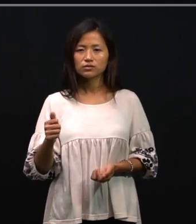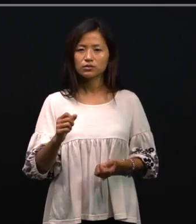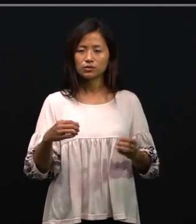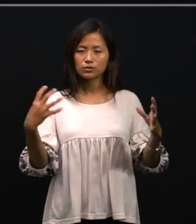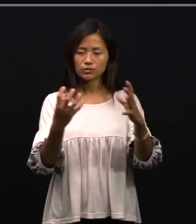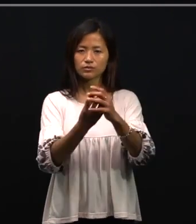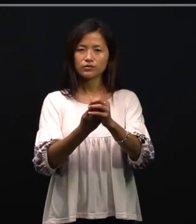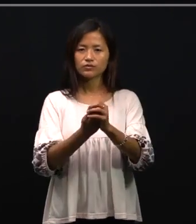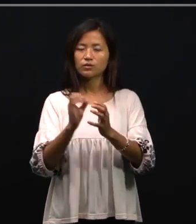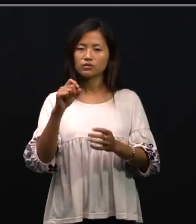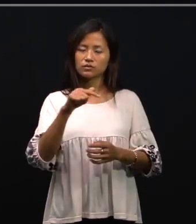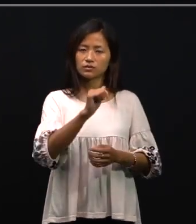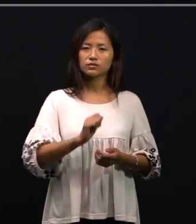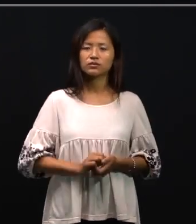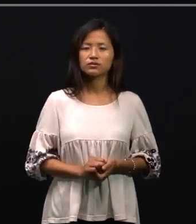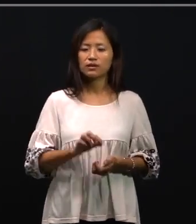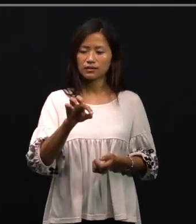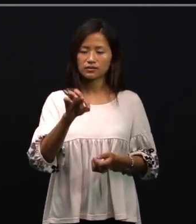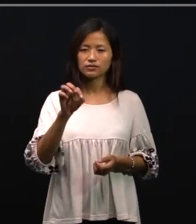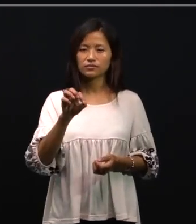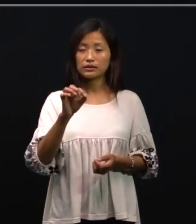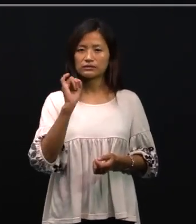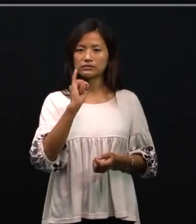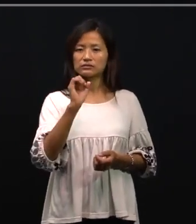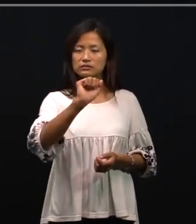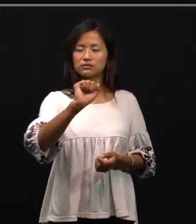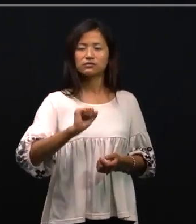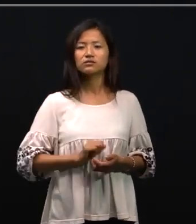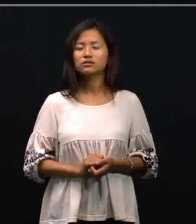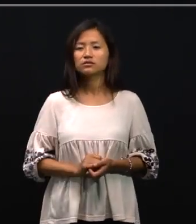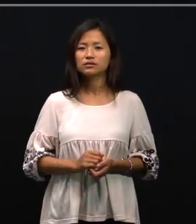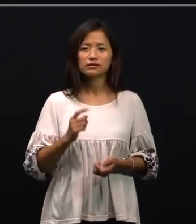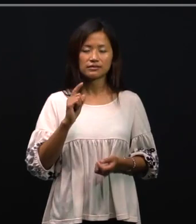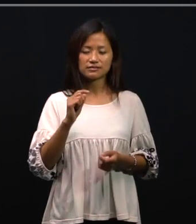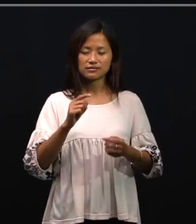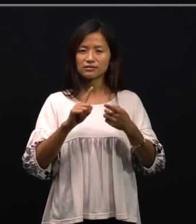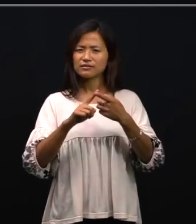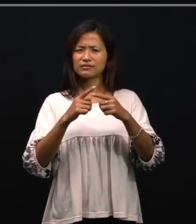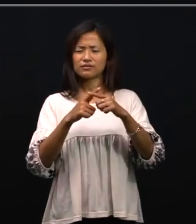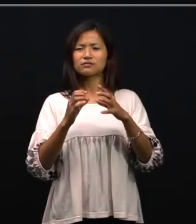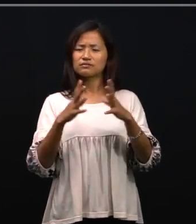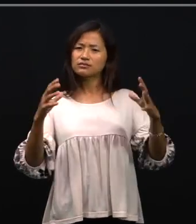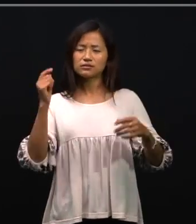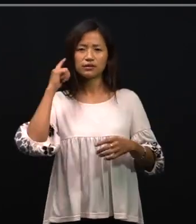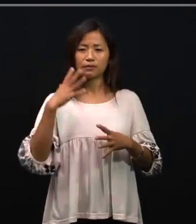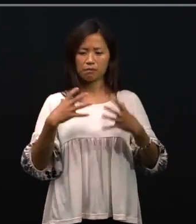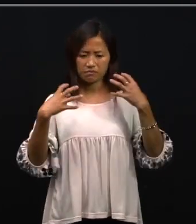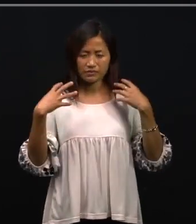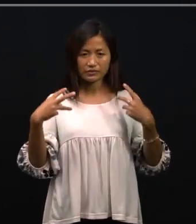example, we can differentiate the identifying character of mammals is that we have external ears and we have a hairy body.